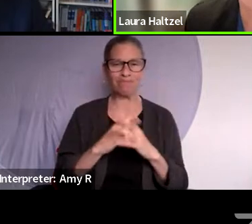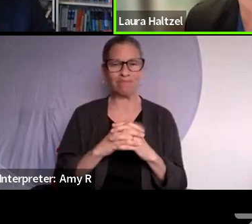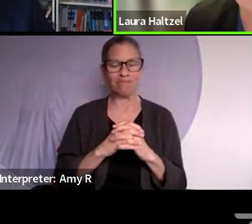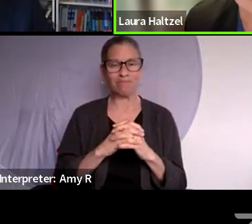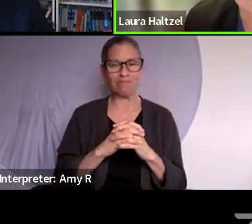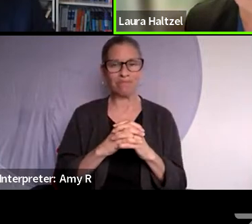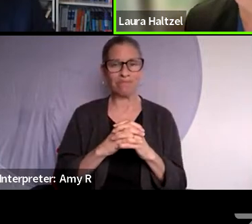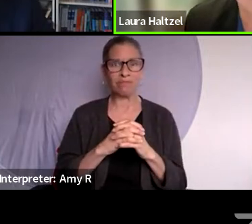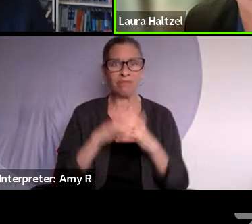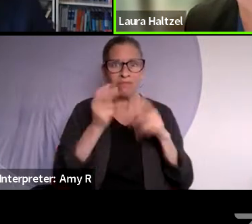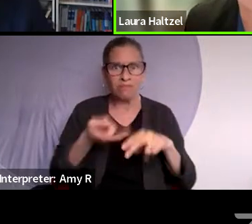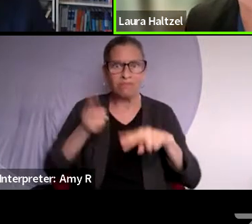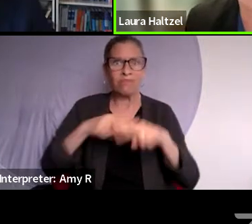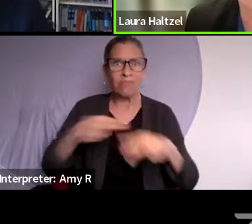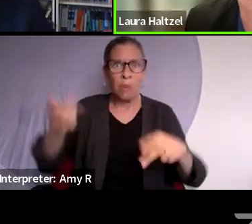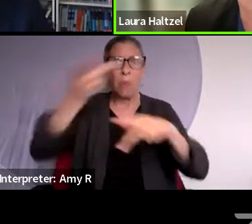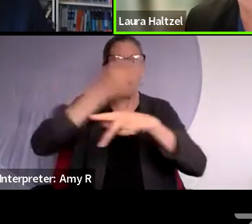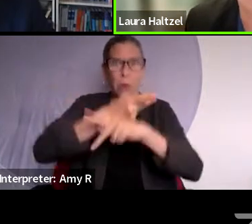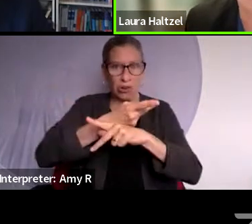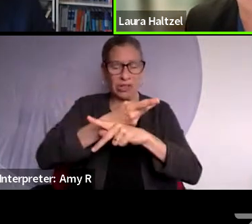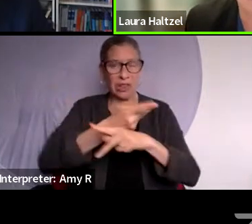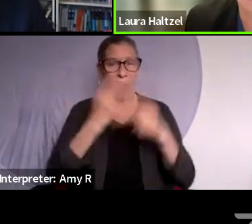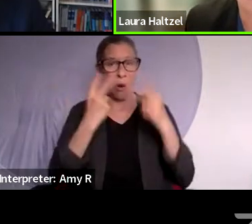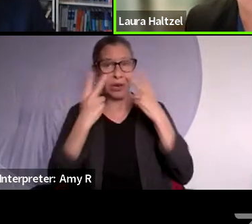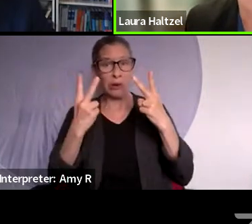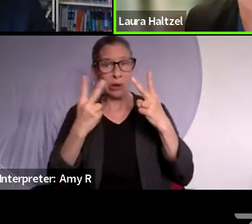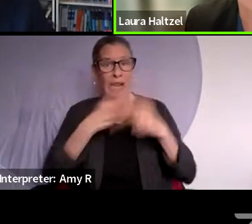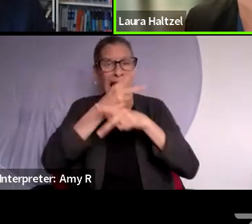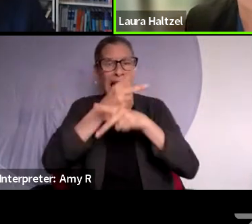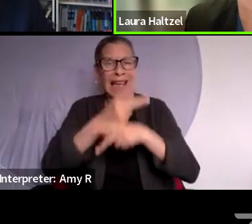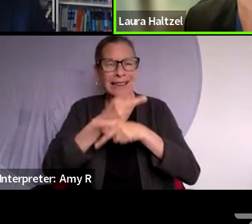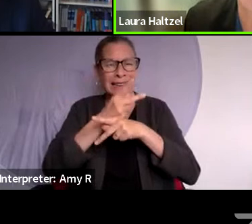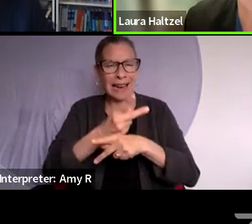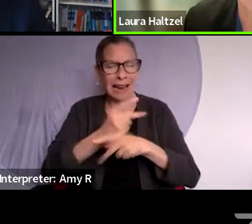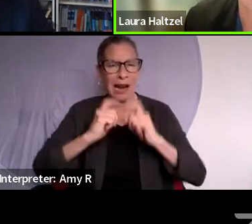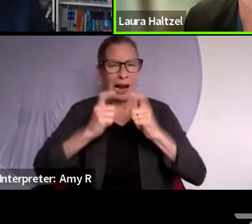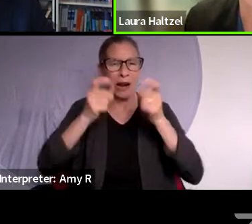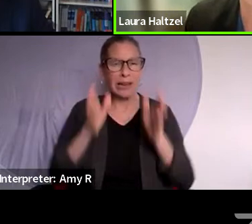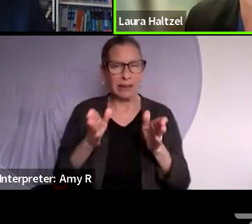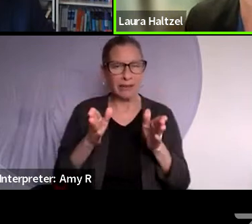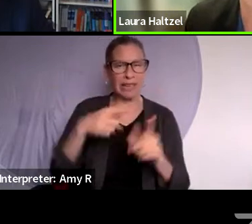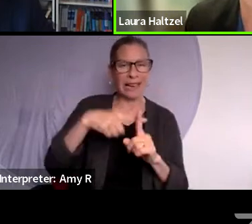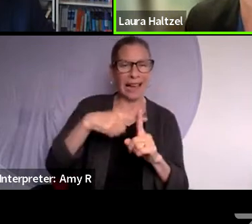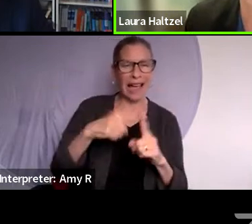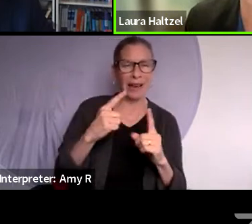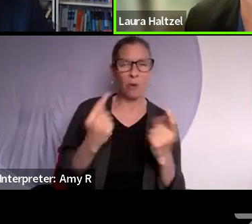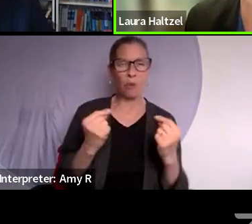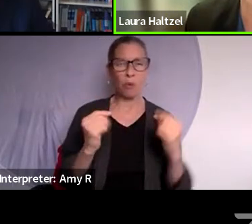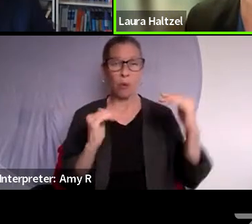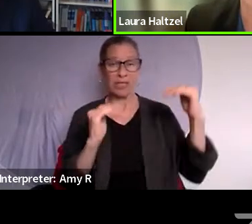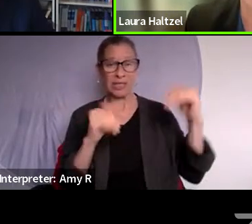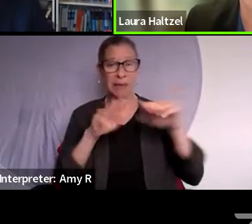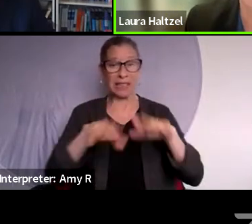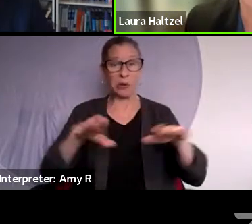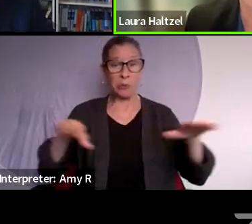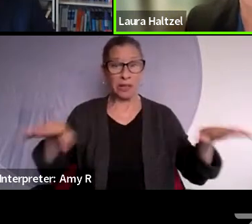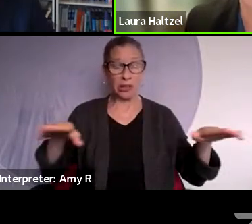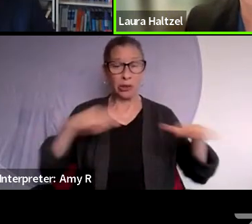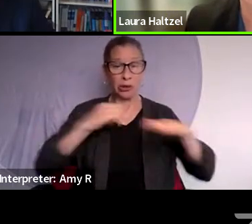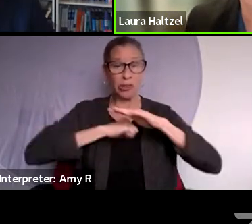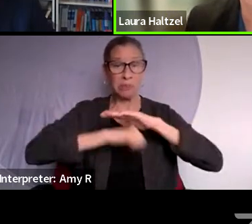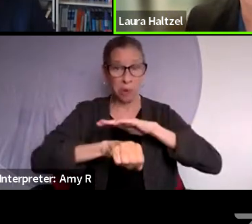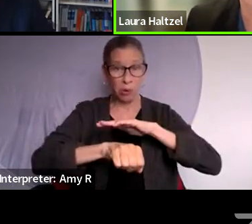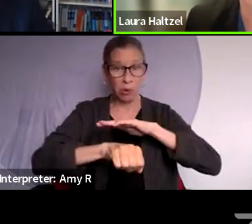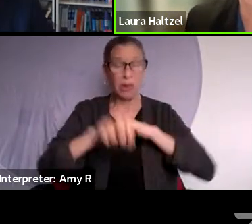is compounded when you look at caregiving and what's expected when there are children that come into the